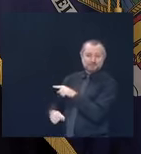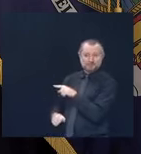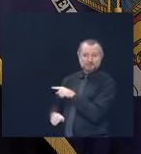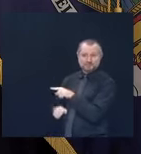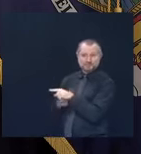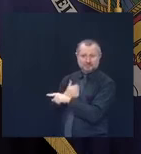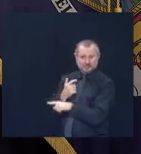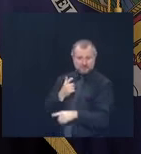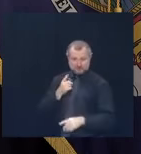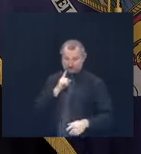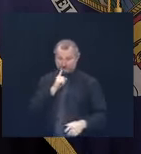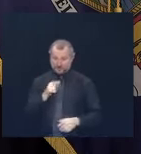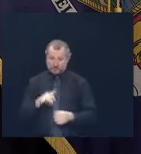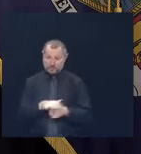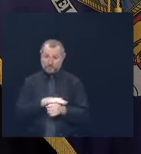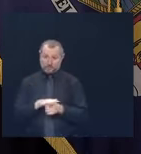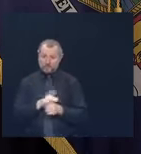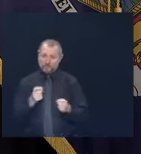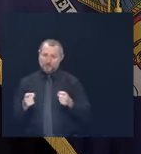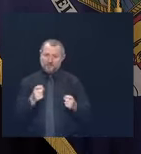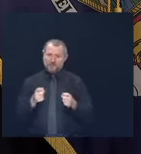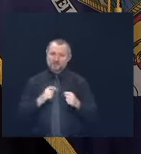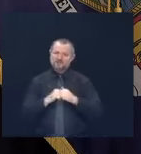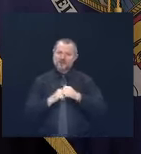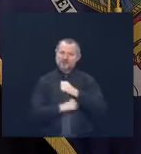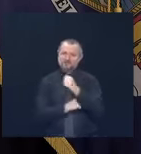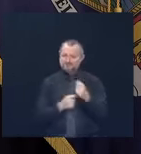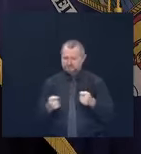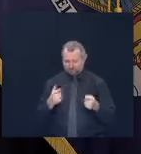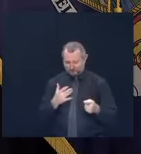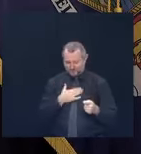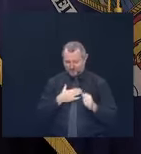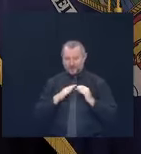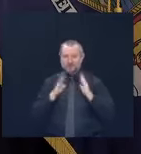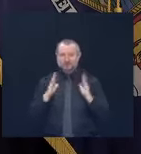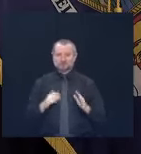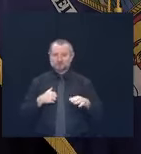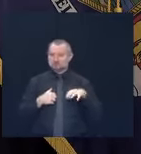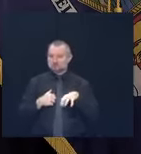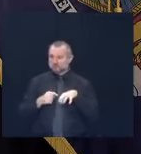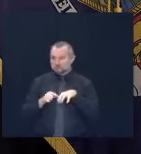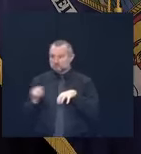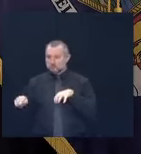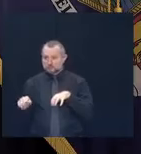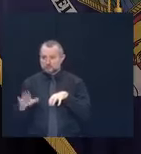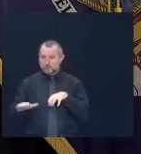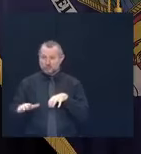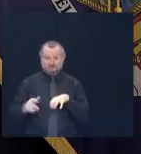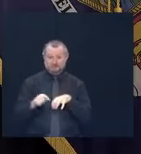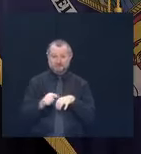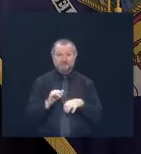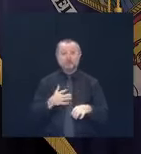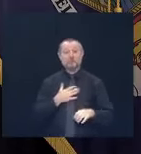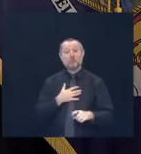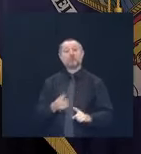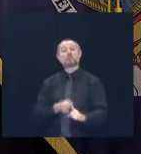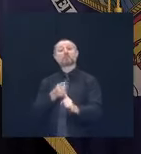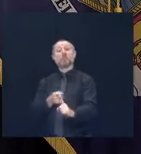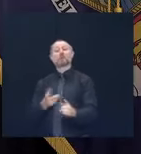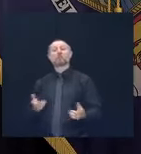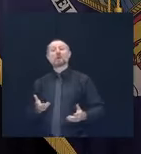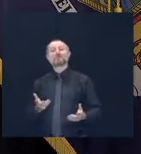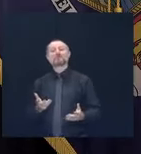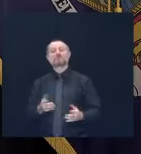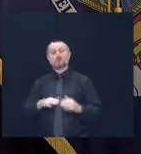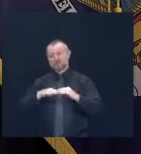entire system. I was being aggressive saying, you can have local control,